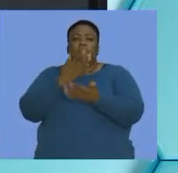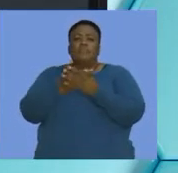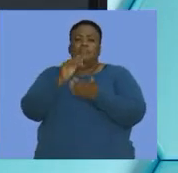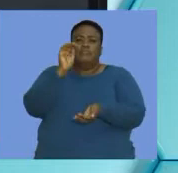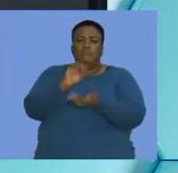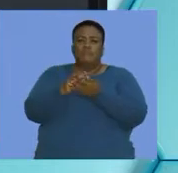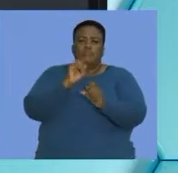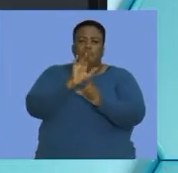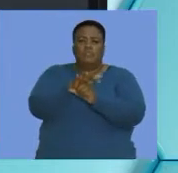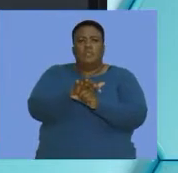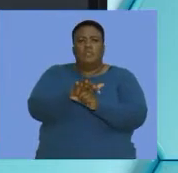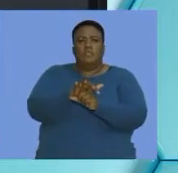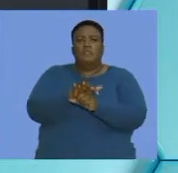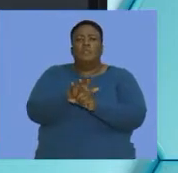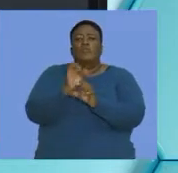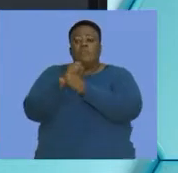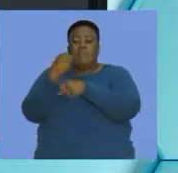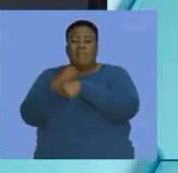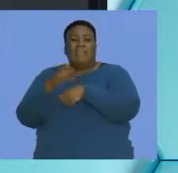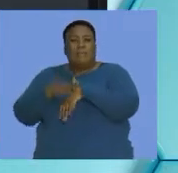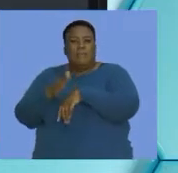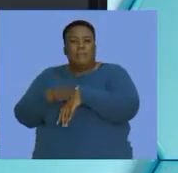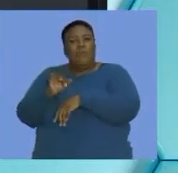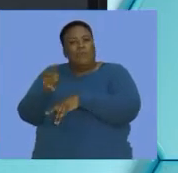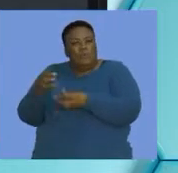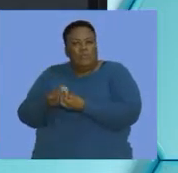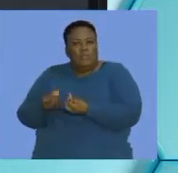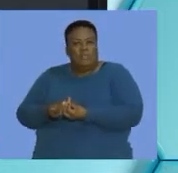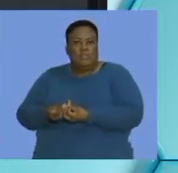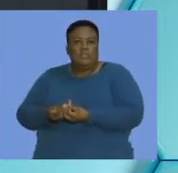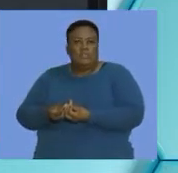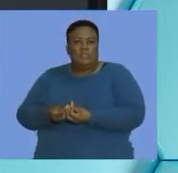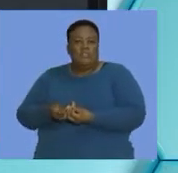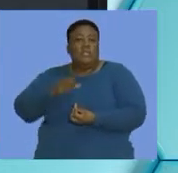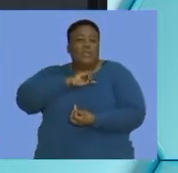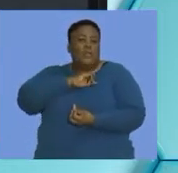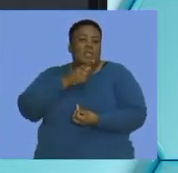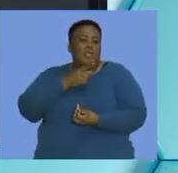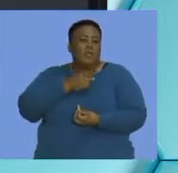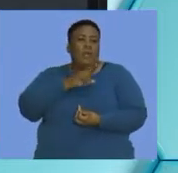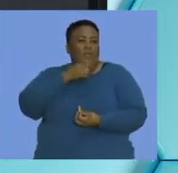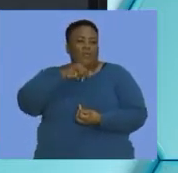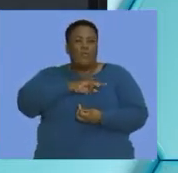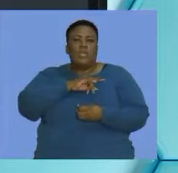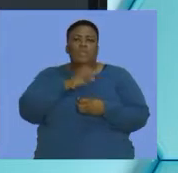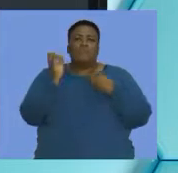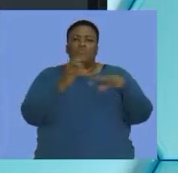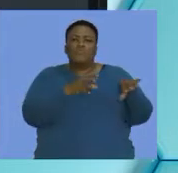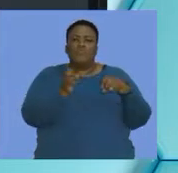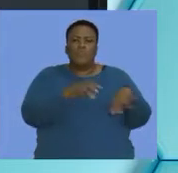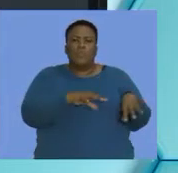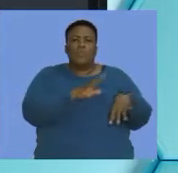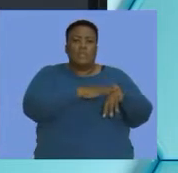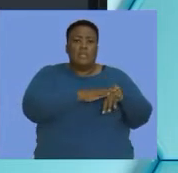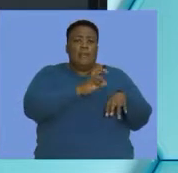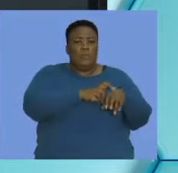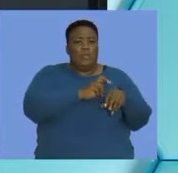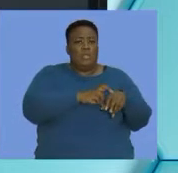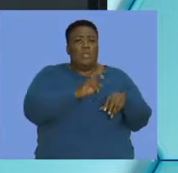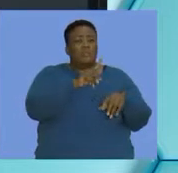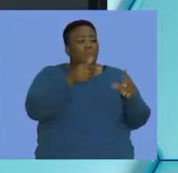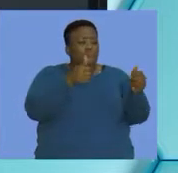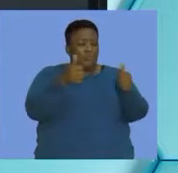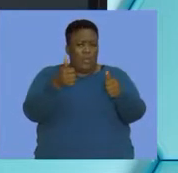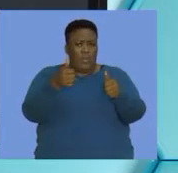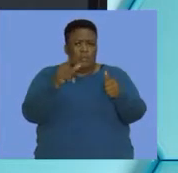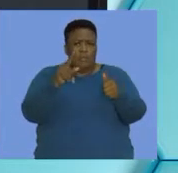the impact that goes into the reproduction of more of these substances that we dispose of when we need them. So